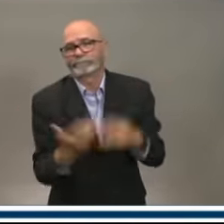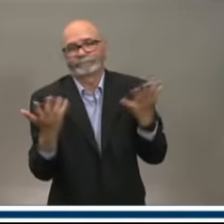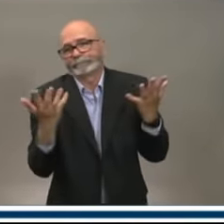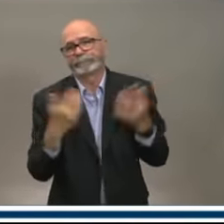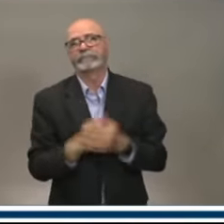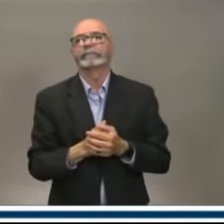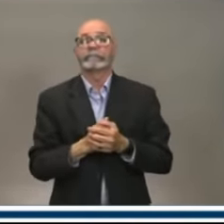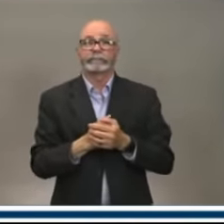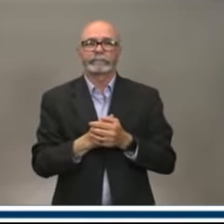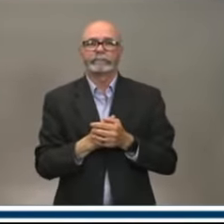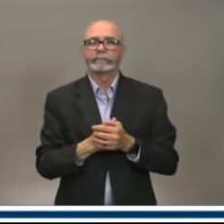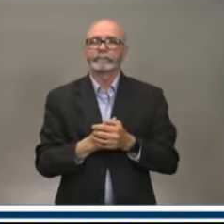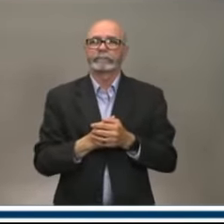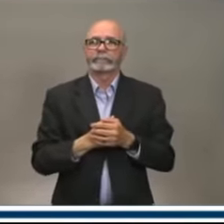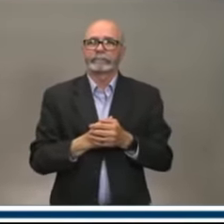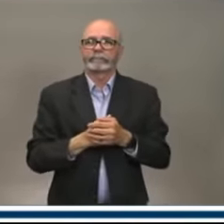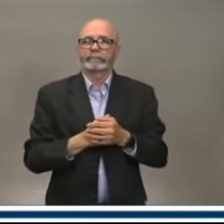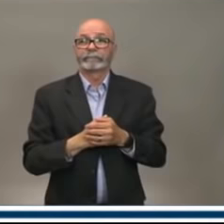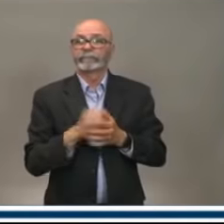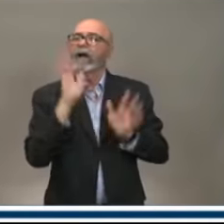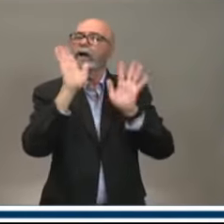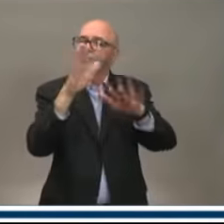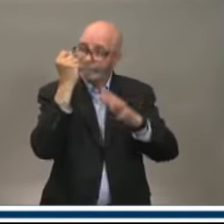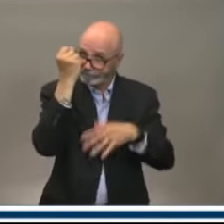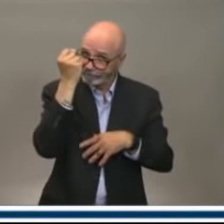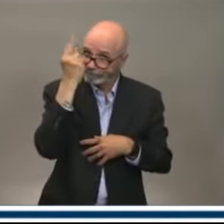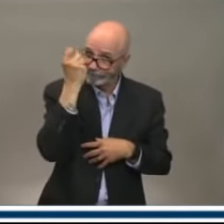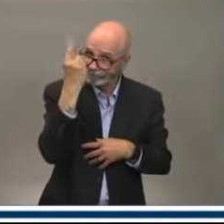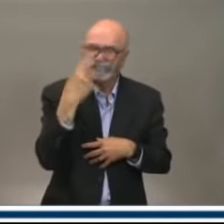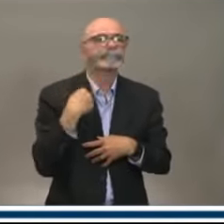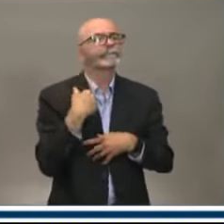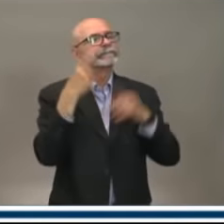So we need to understand that as we assess all these plans